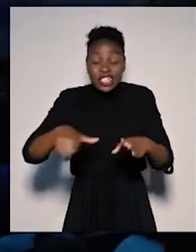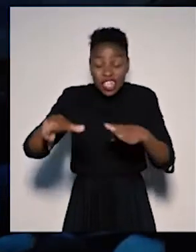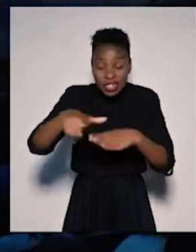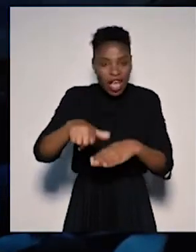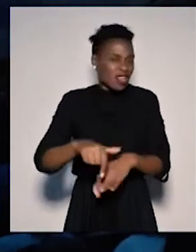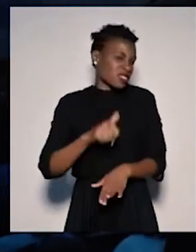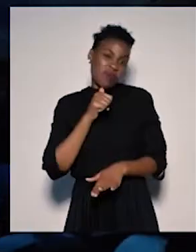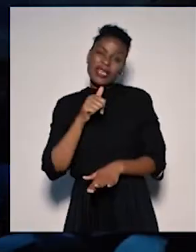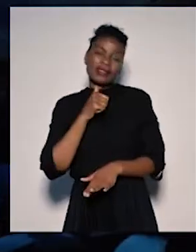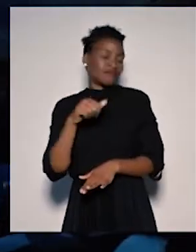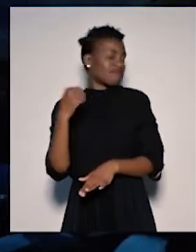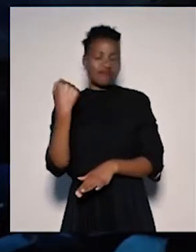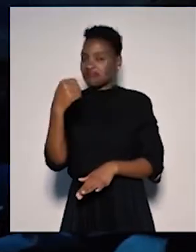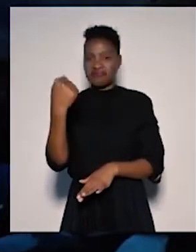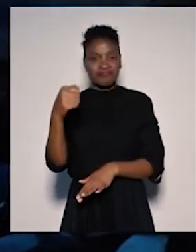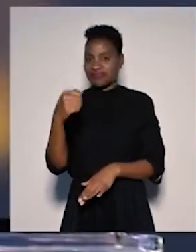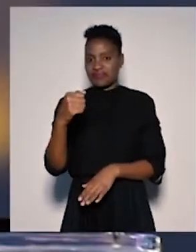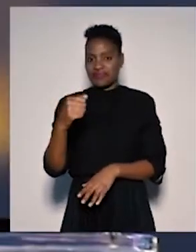matter.